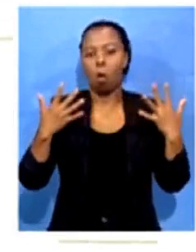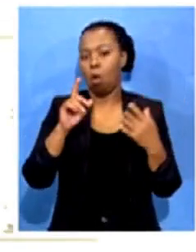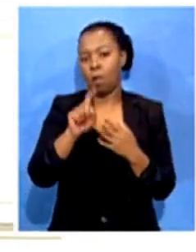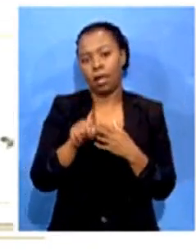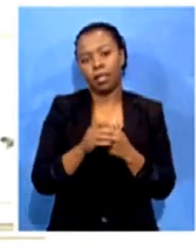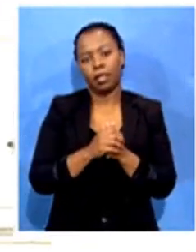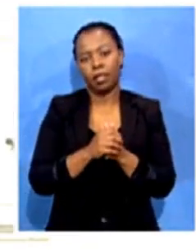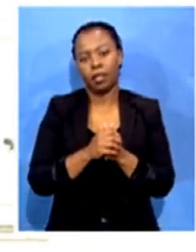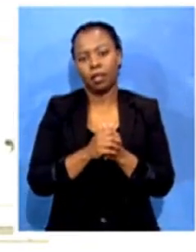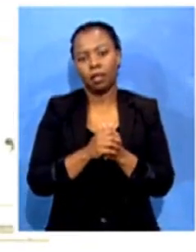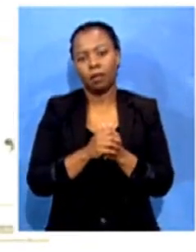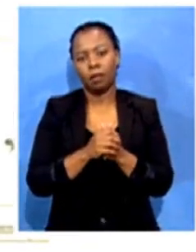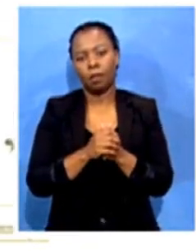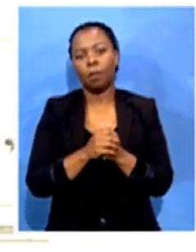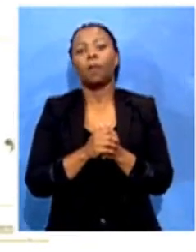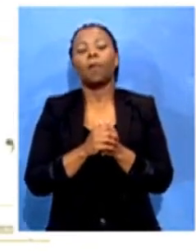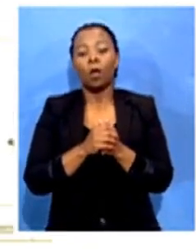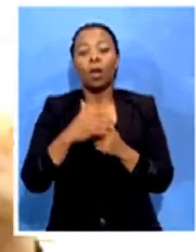we await what the National